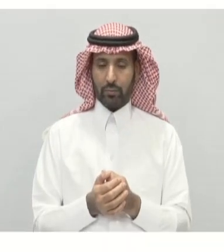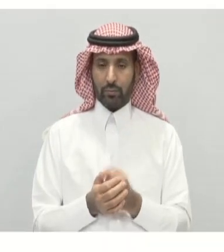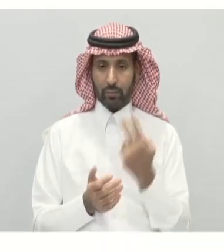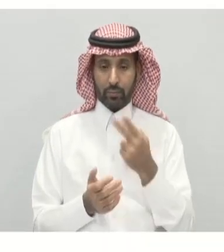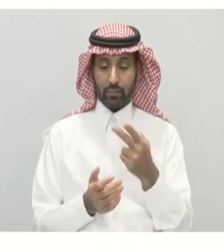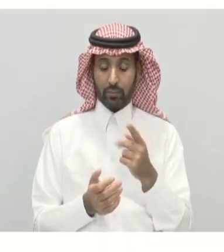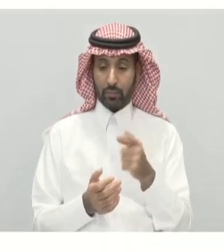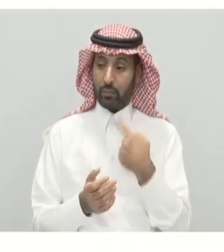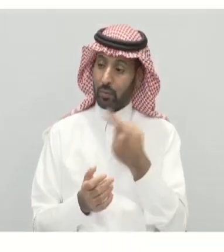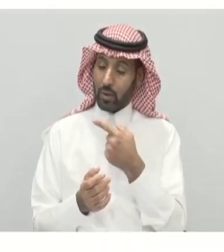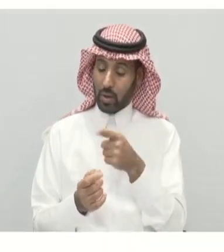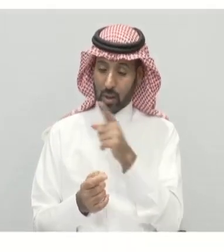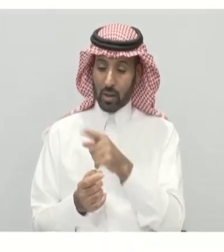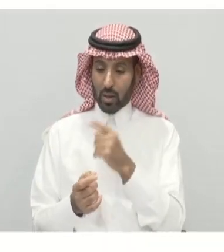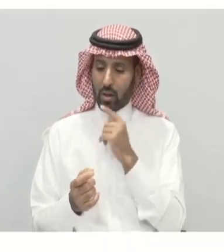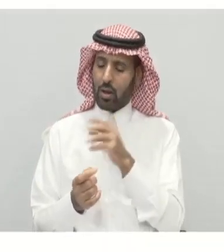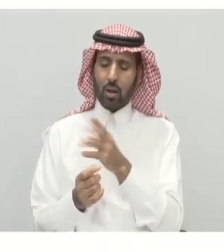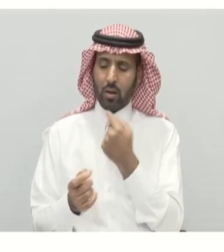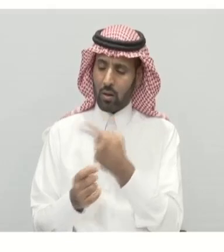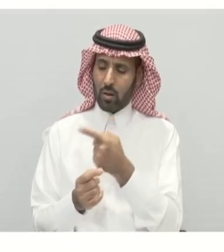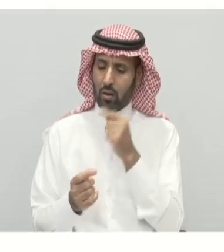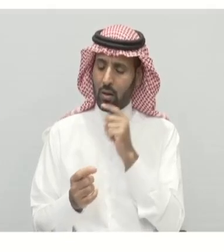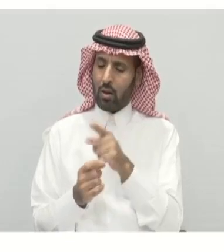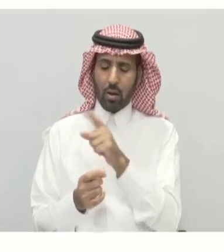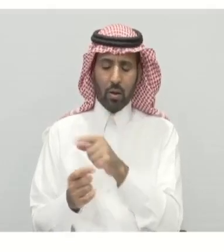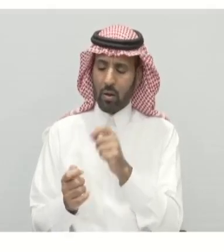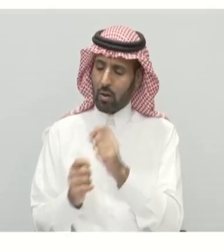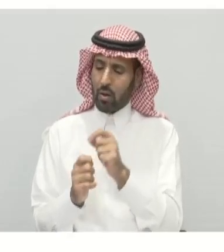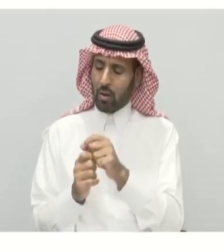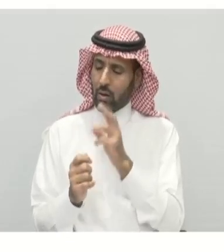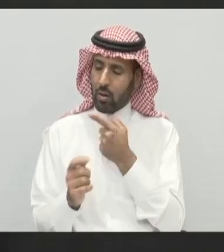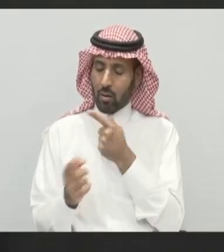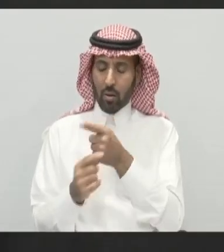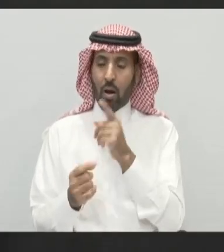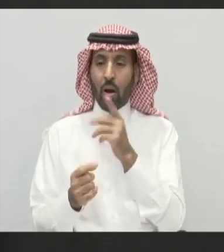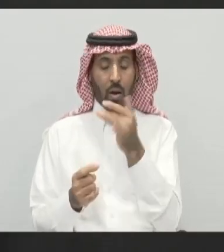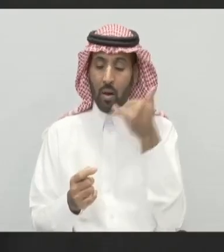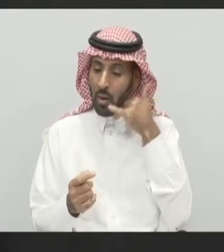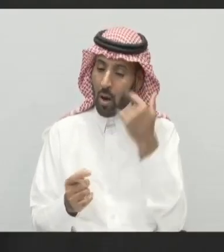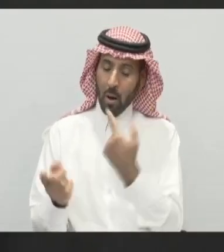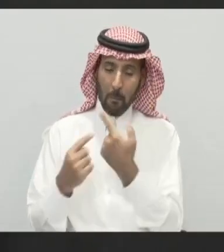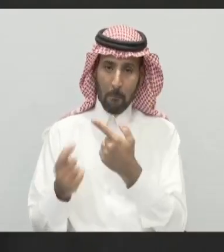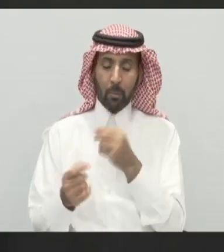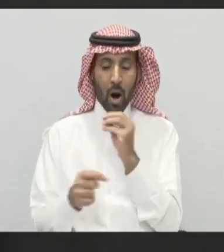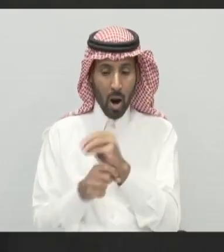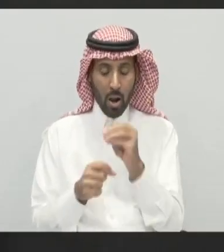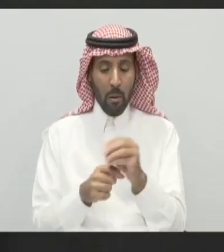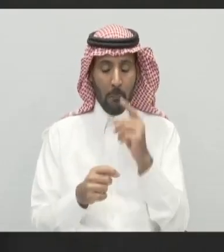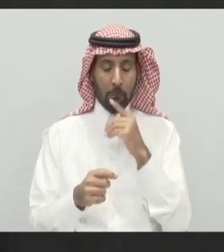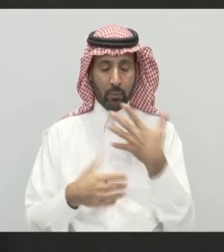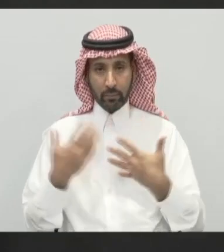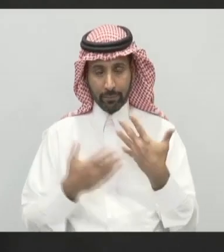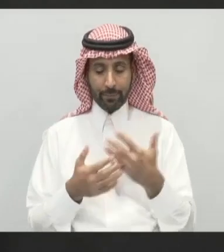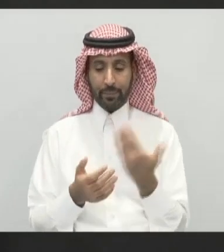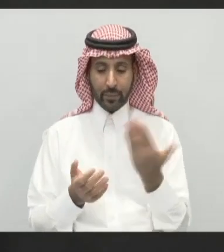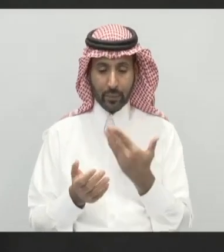he could ask Hussein to talk to them for him. If he can't talk himself, so he could, we're having